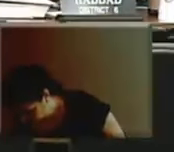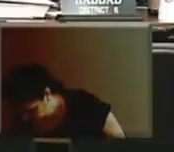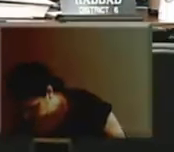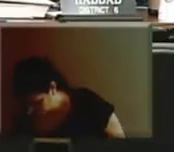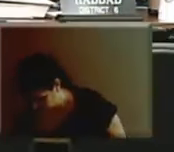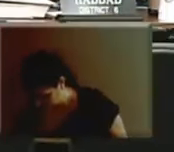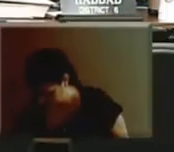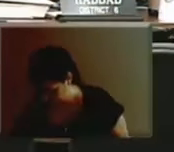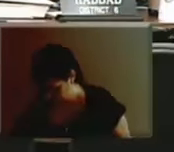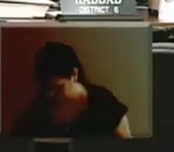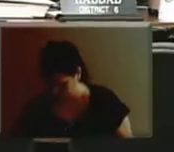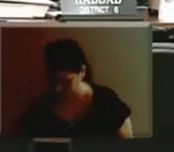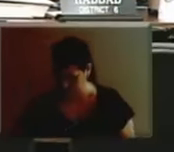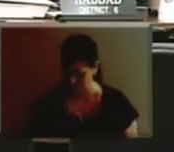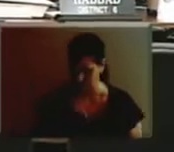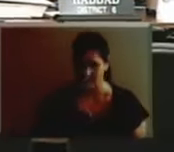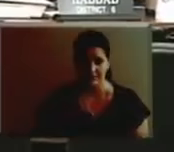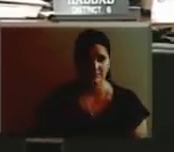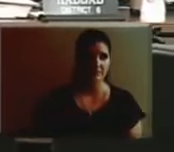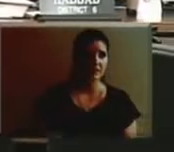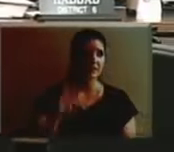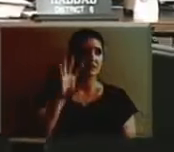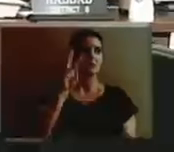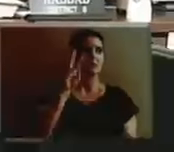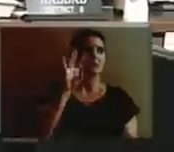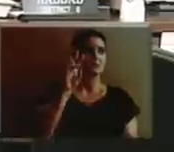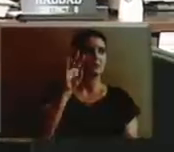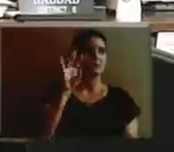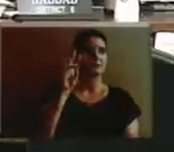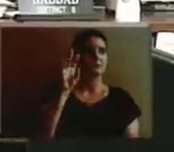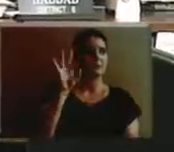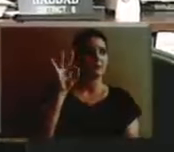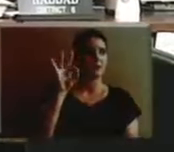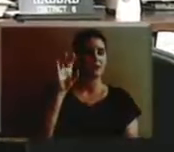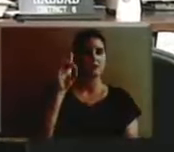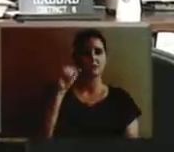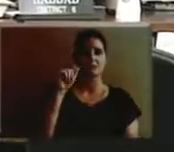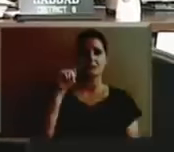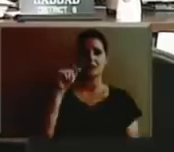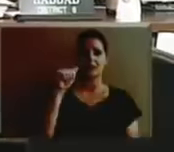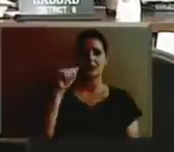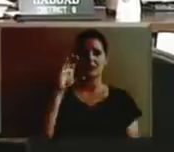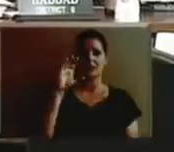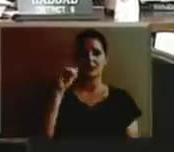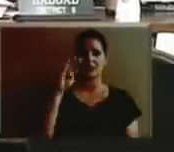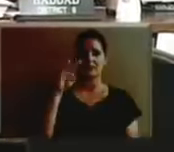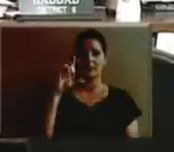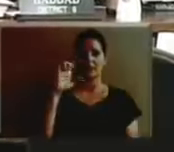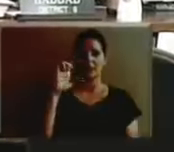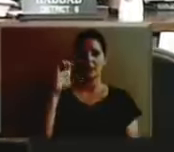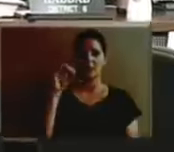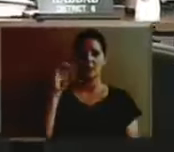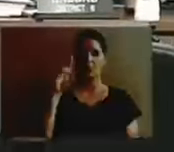Bid ID number 6779, data cables, cords, etc., computer.